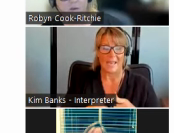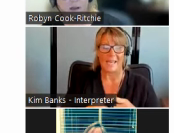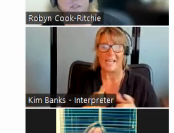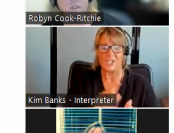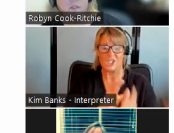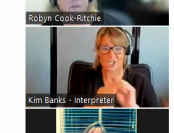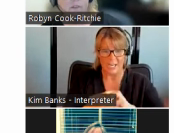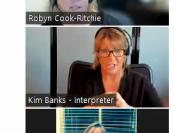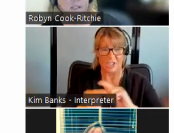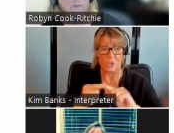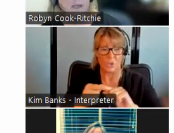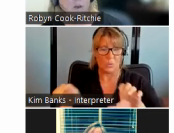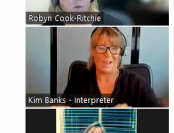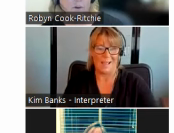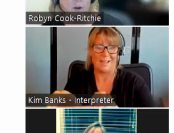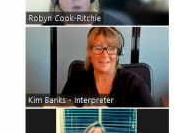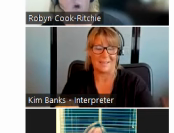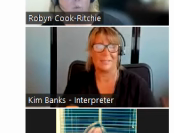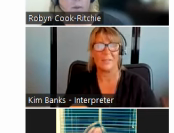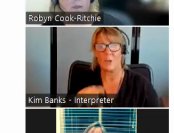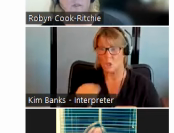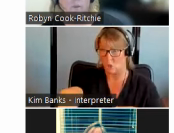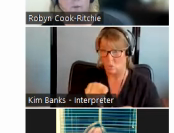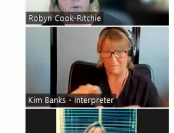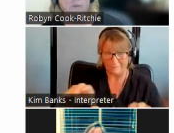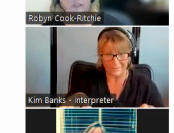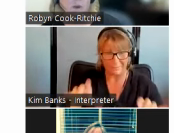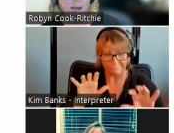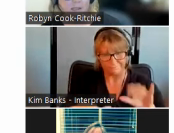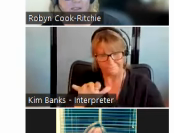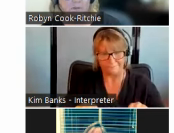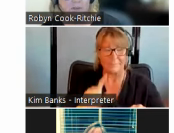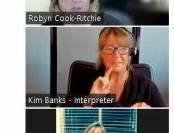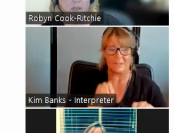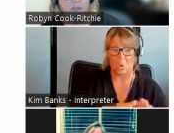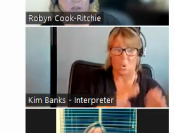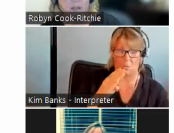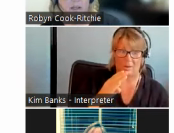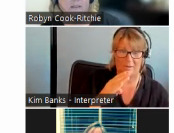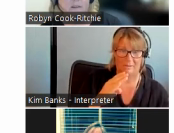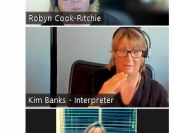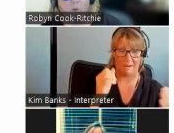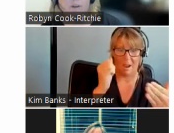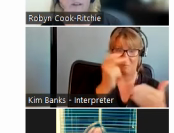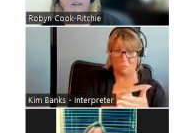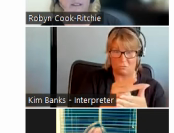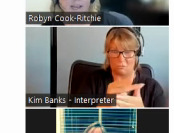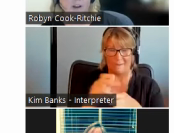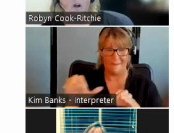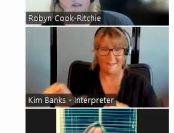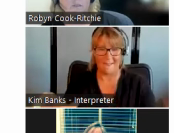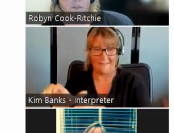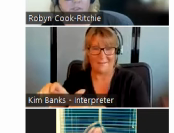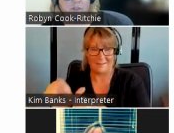And you have to do certain things to make it go from open to approved to active. It's important